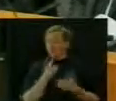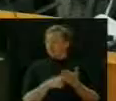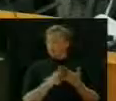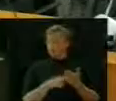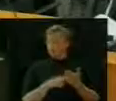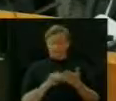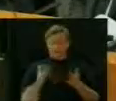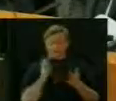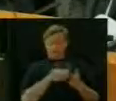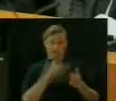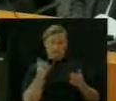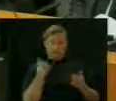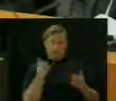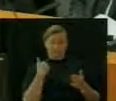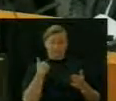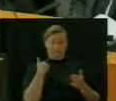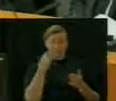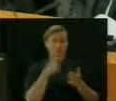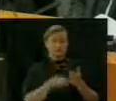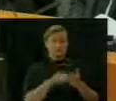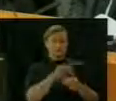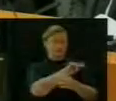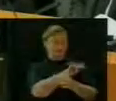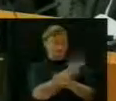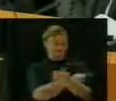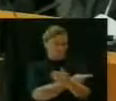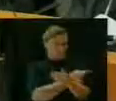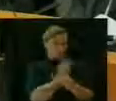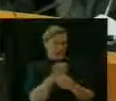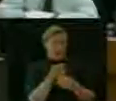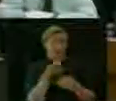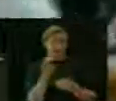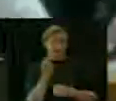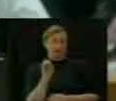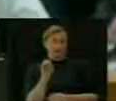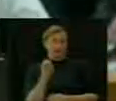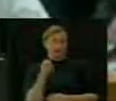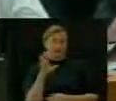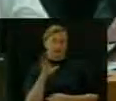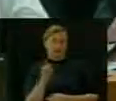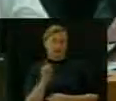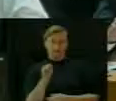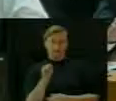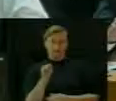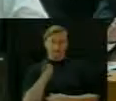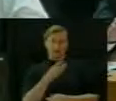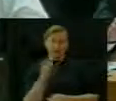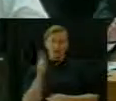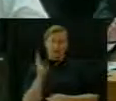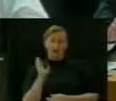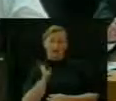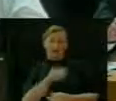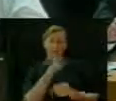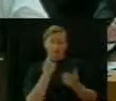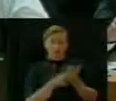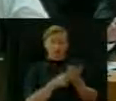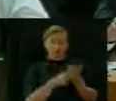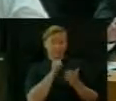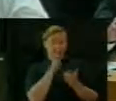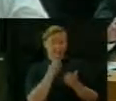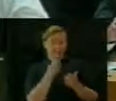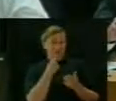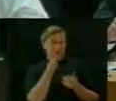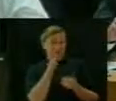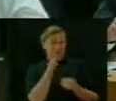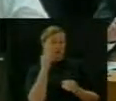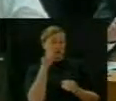And this has been a discussion that we've had, is what is the authority of the Ethics Committee? And during our discussions, we have said we did